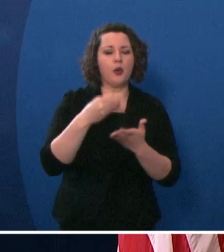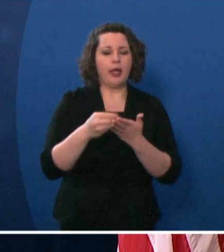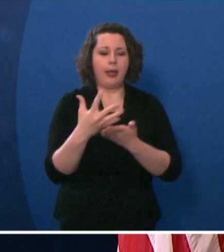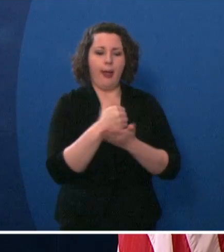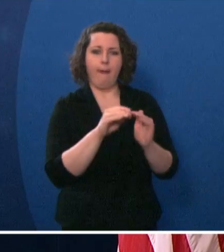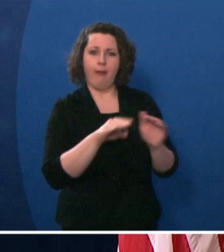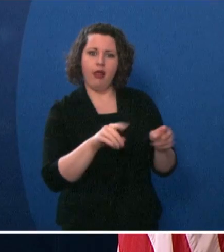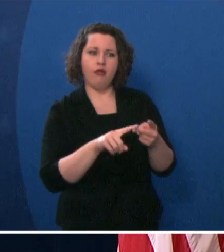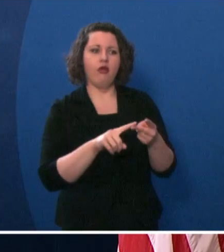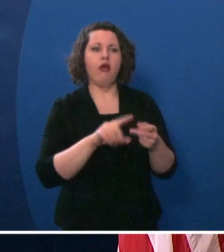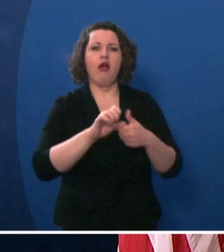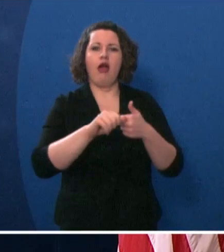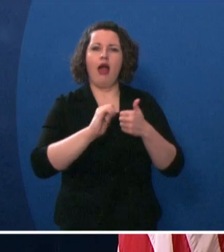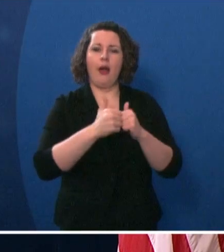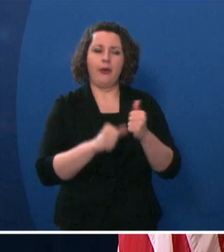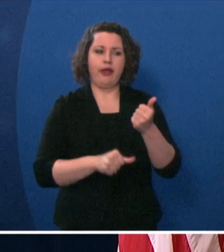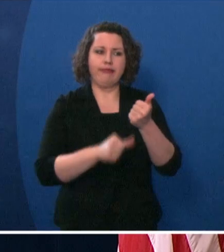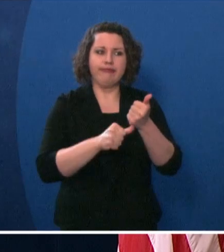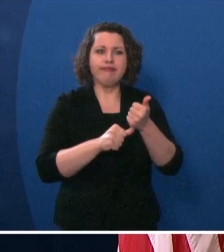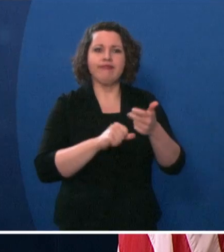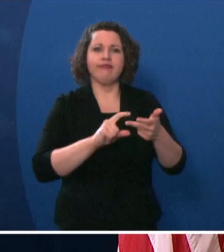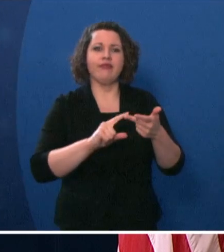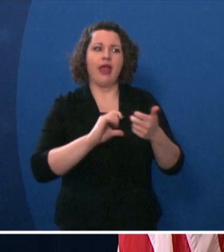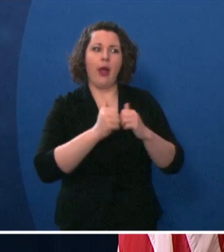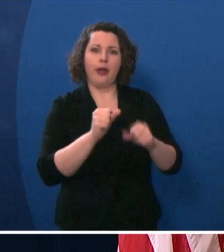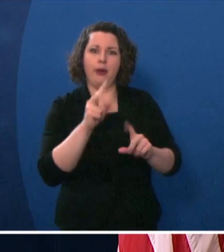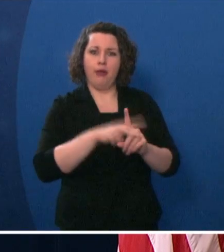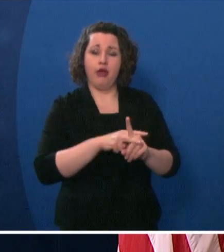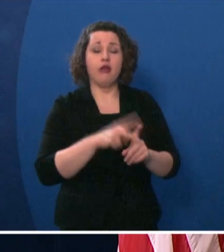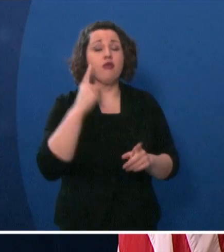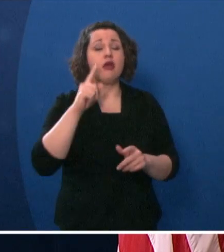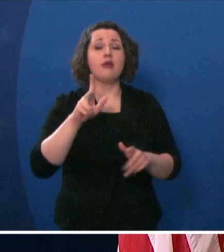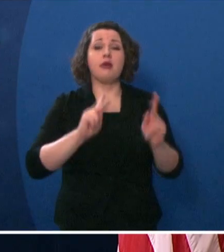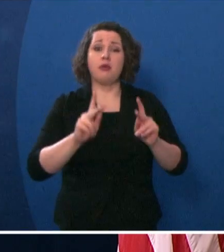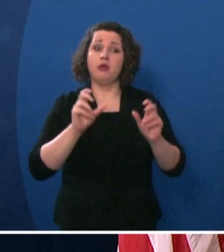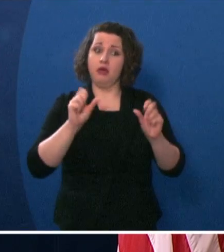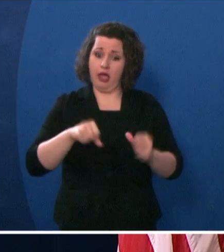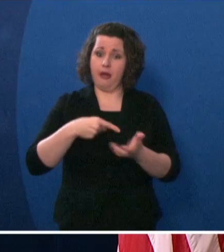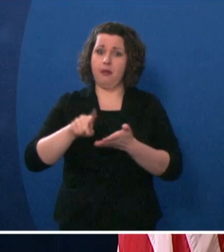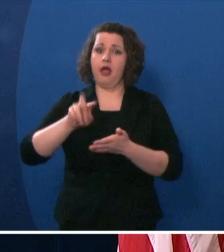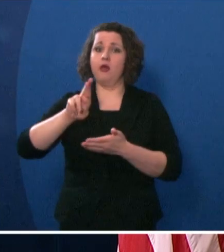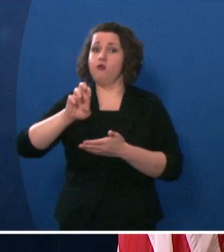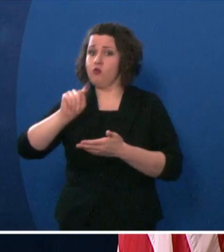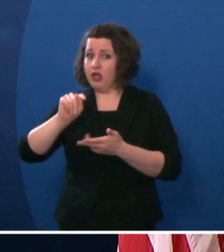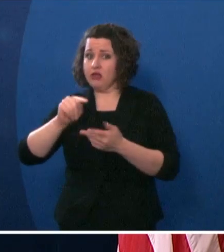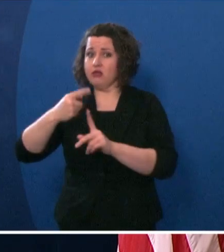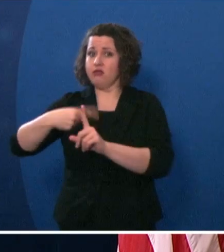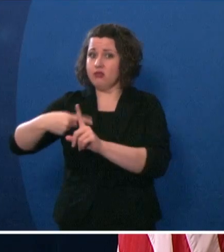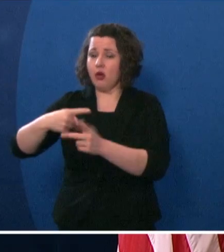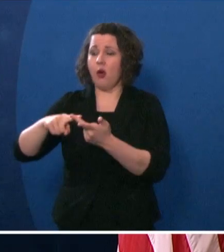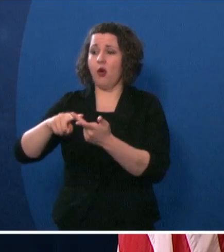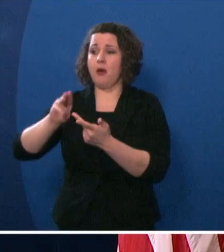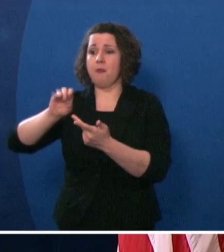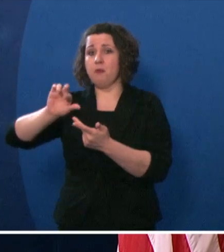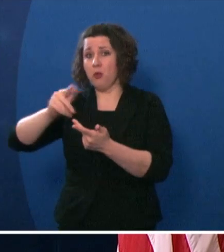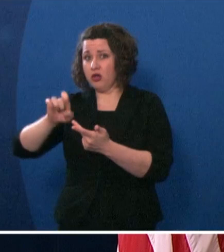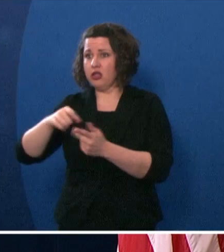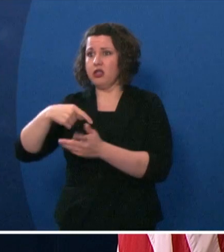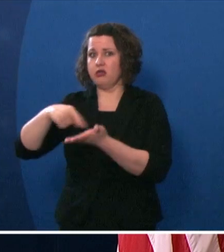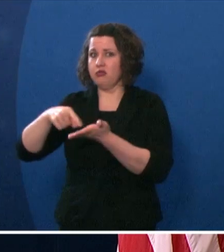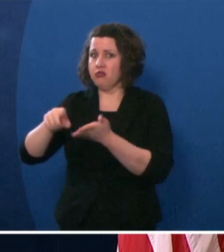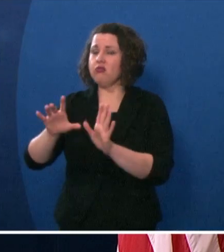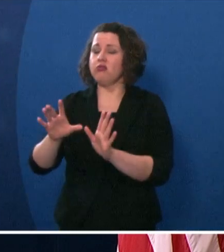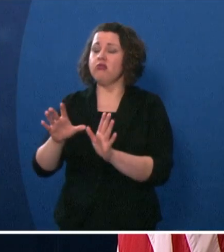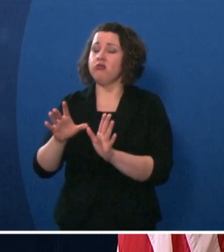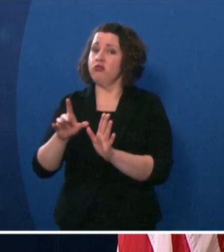assistance that's available and how to apply. For Iowans that are able to pay their rent or mortgage payments, this is a reminder that you should be making